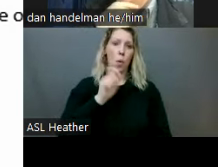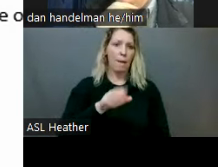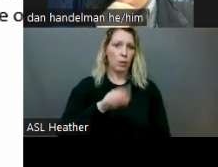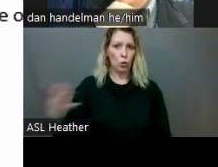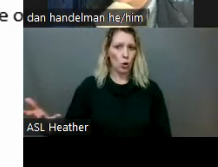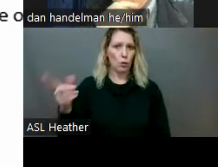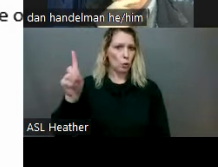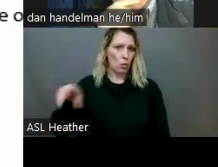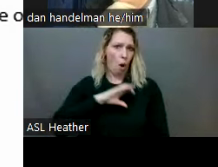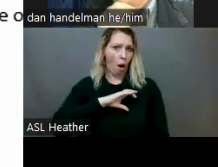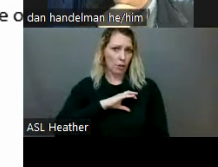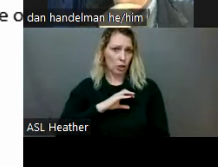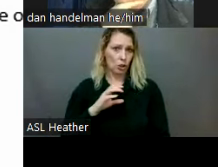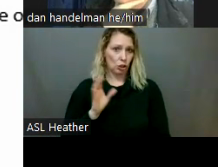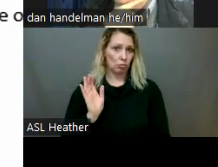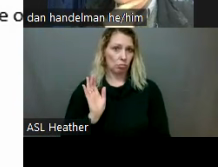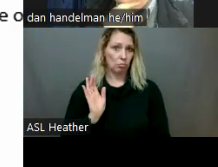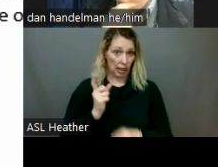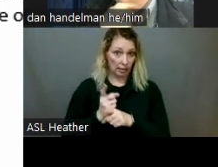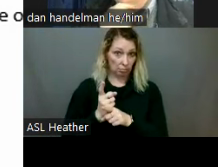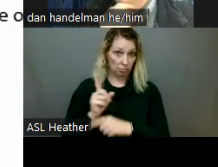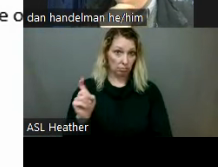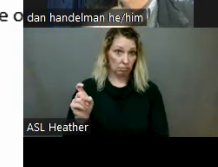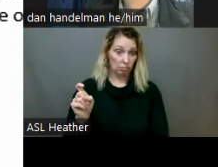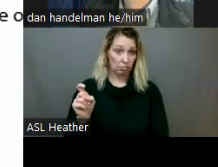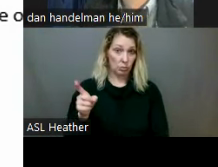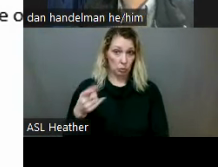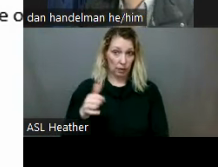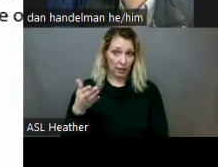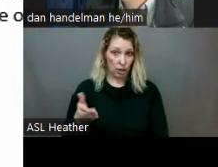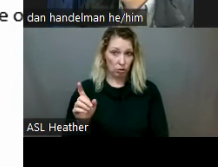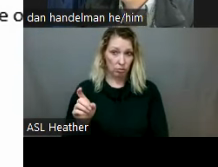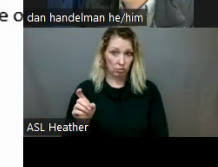officer. Is that correct, Commissioner McDowell? Are you still there?